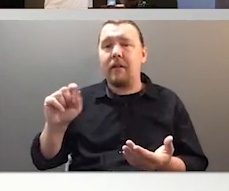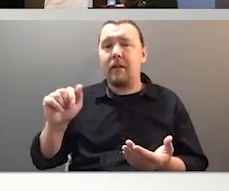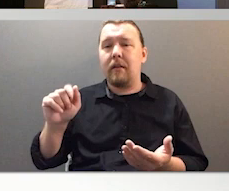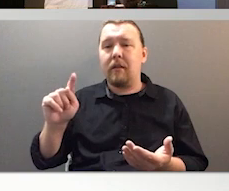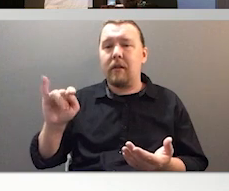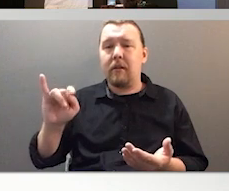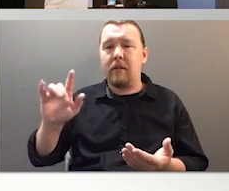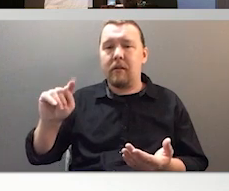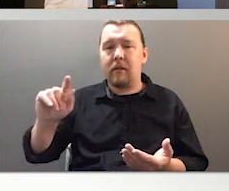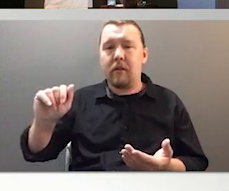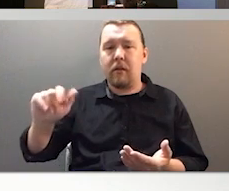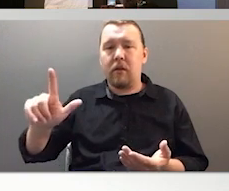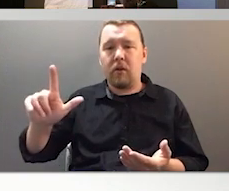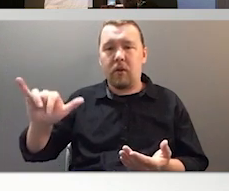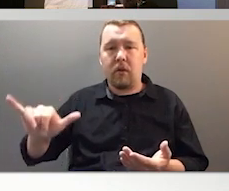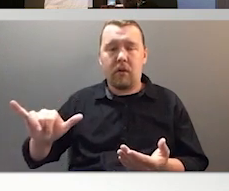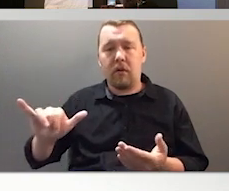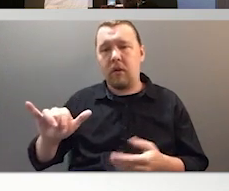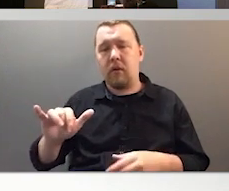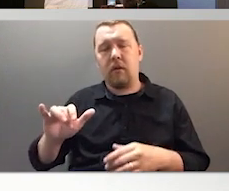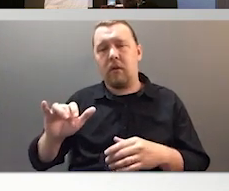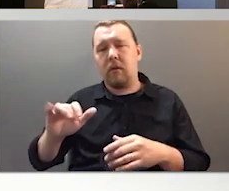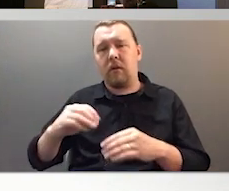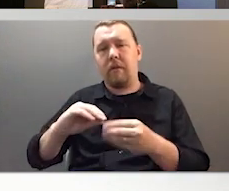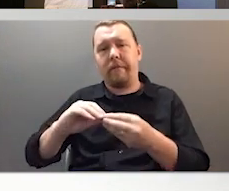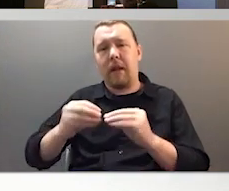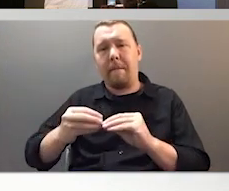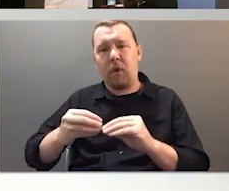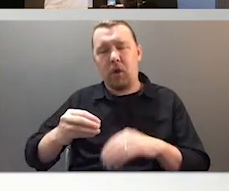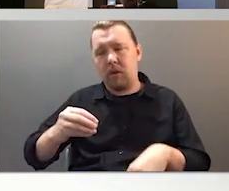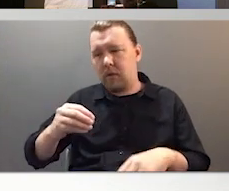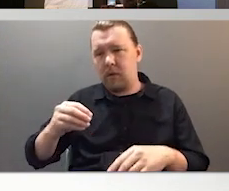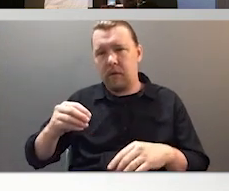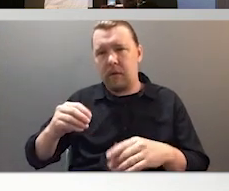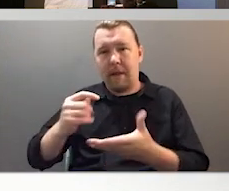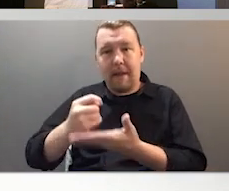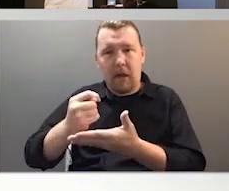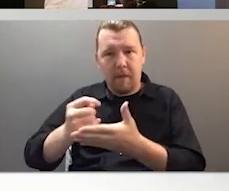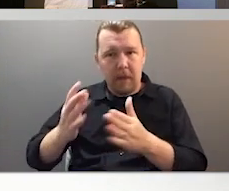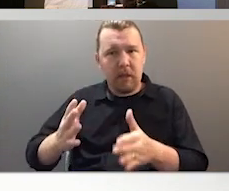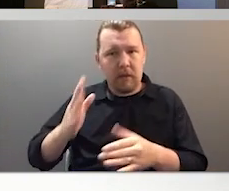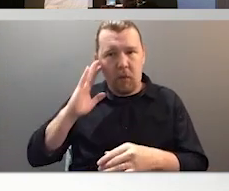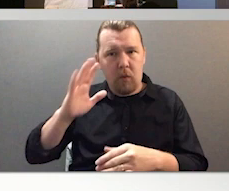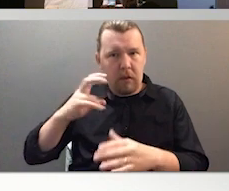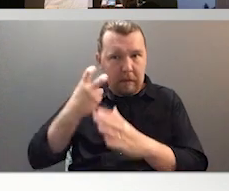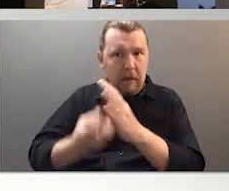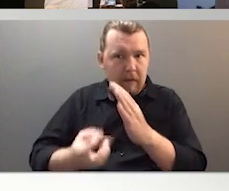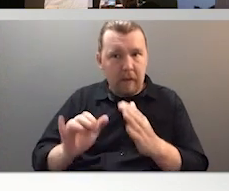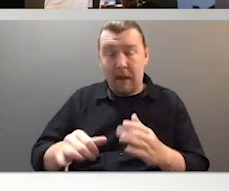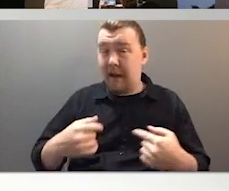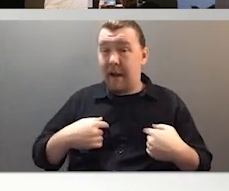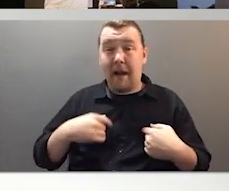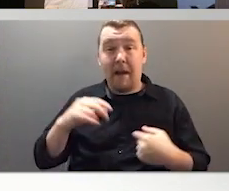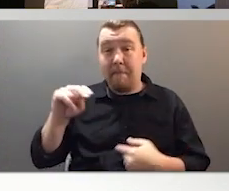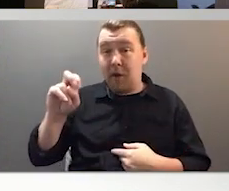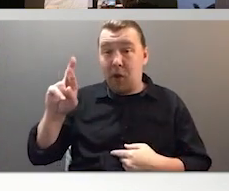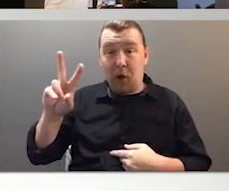OTs. I'm just kind of a science nerd, and so that's just how I ended up into it. But